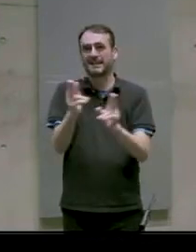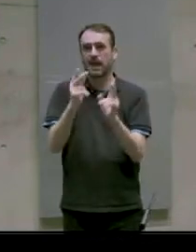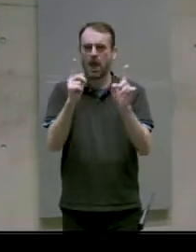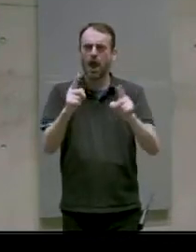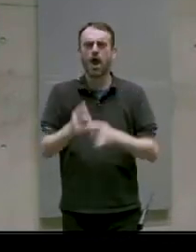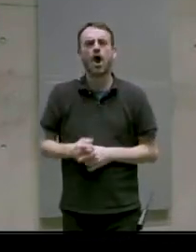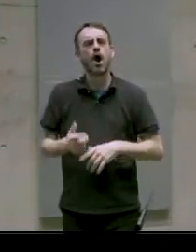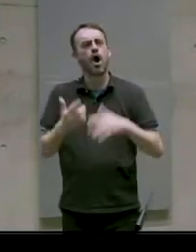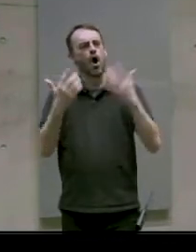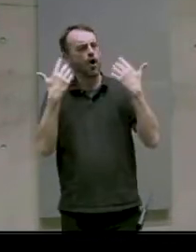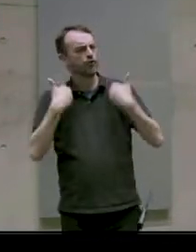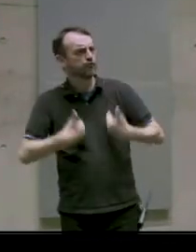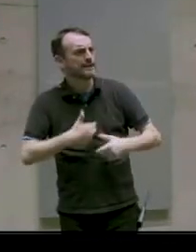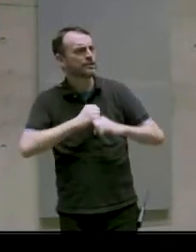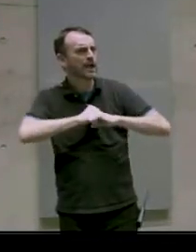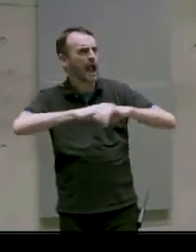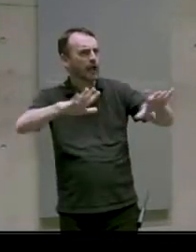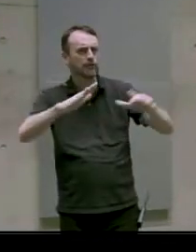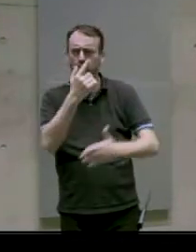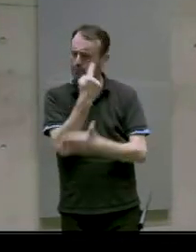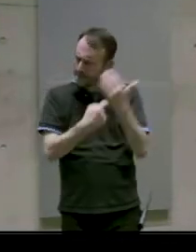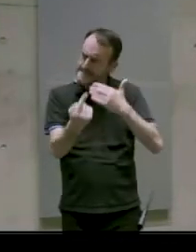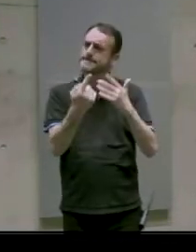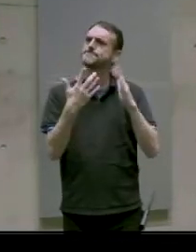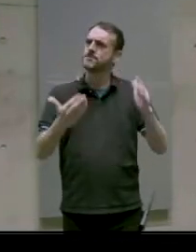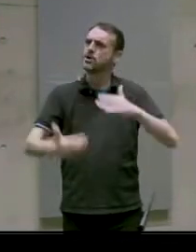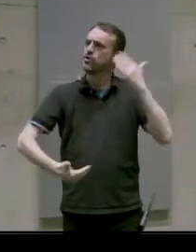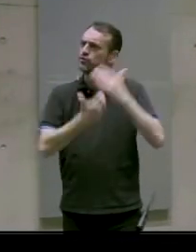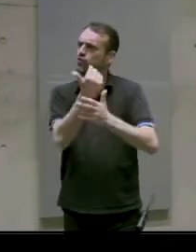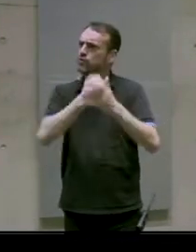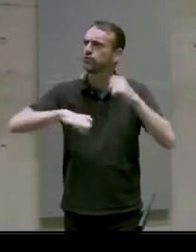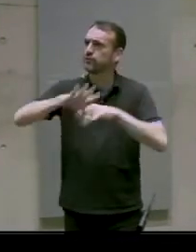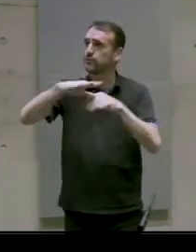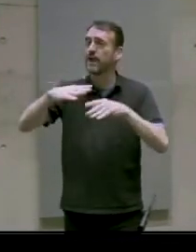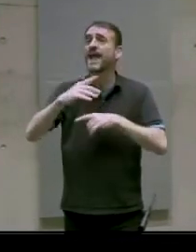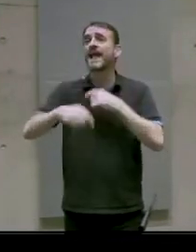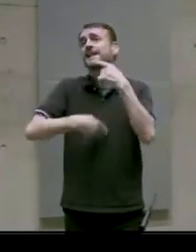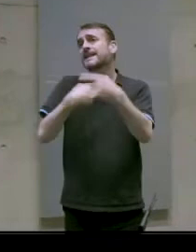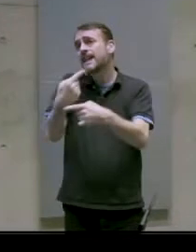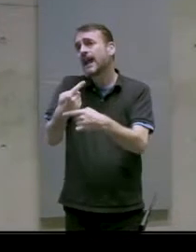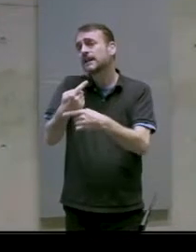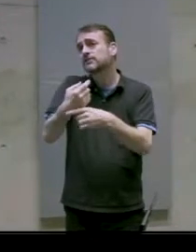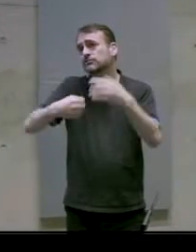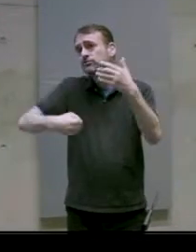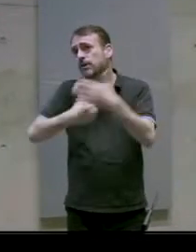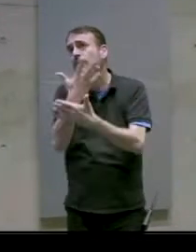and groundbreaking. RichCast is next generation media.